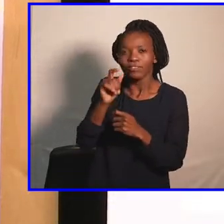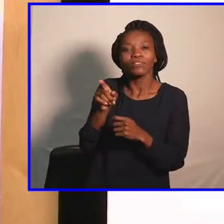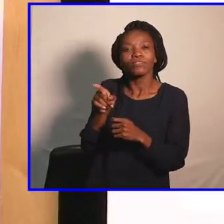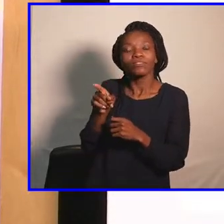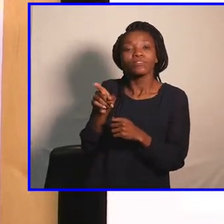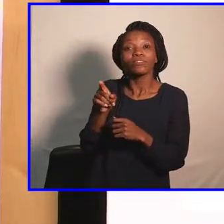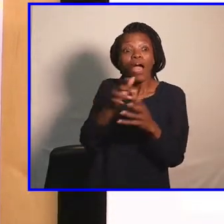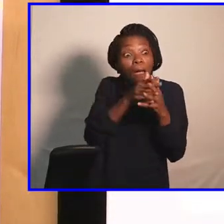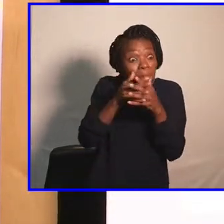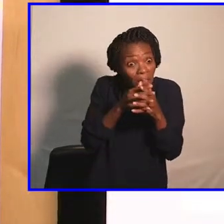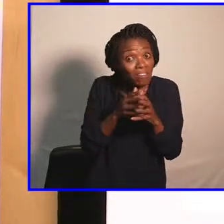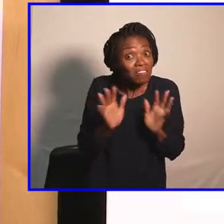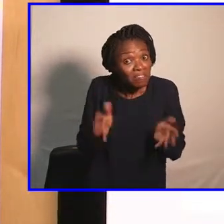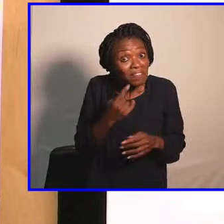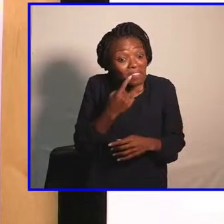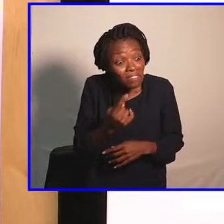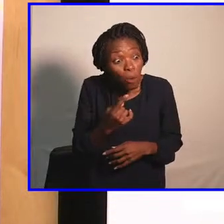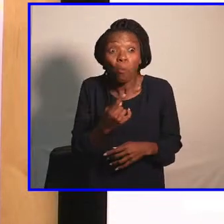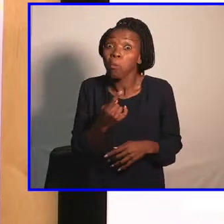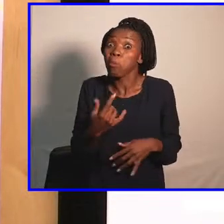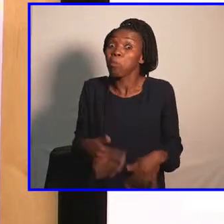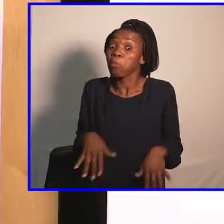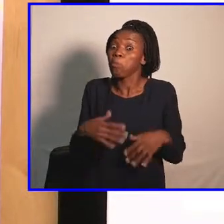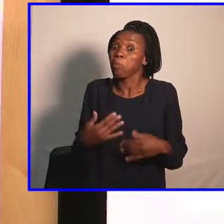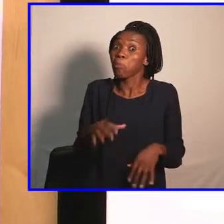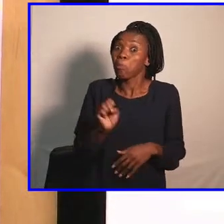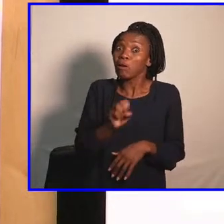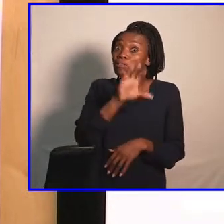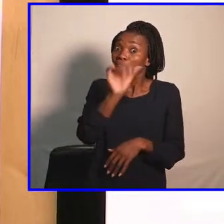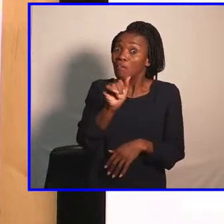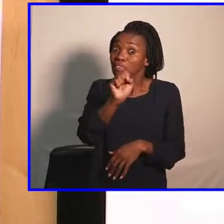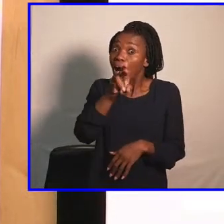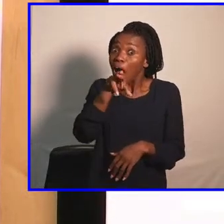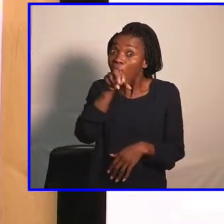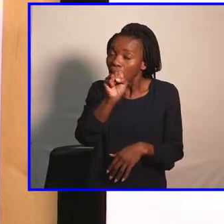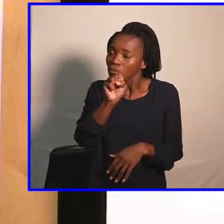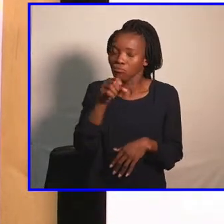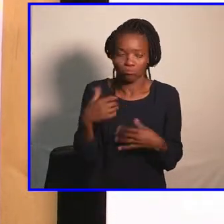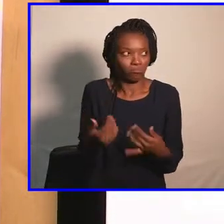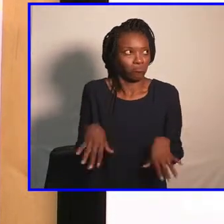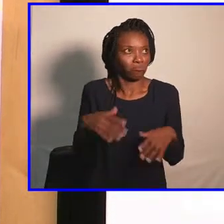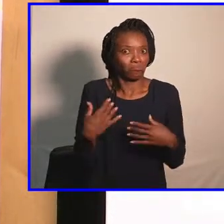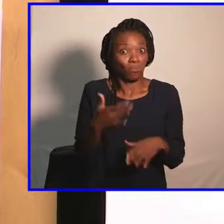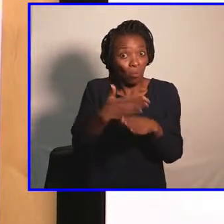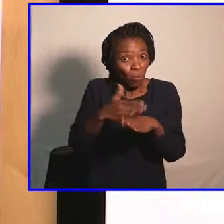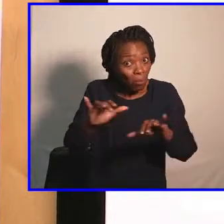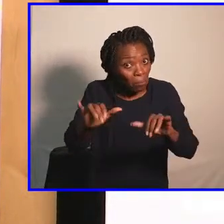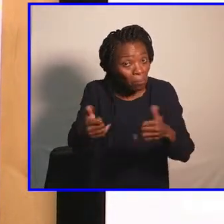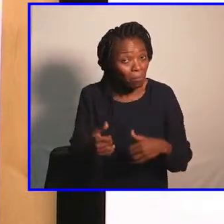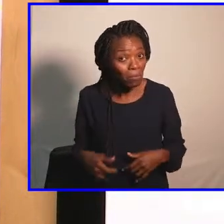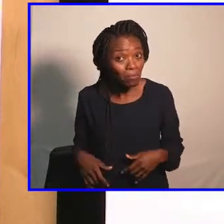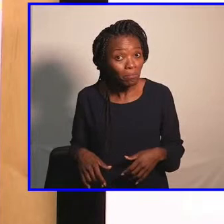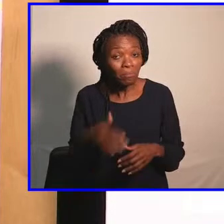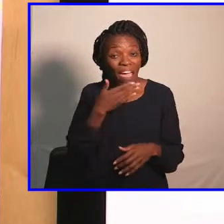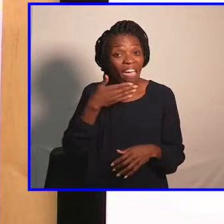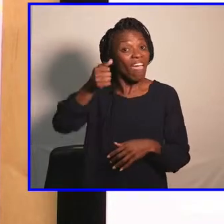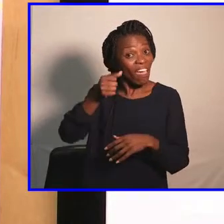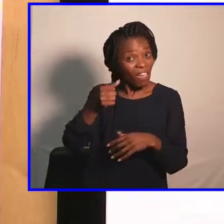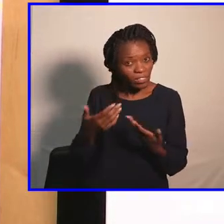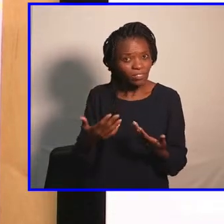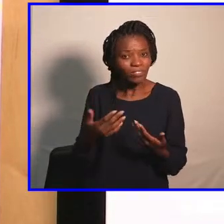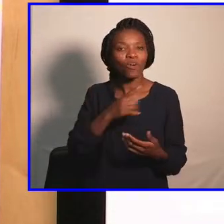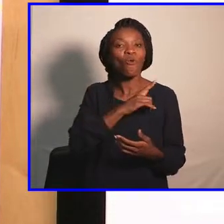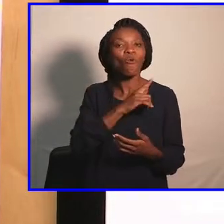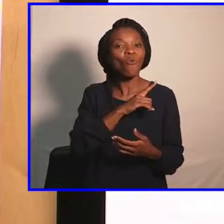than the Americans in the US, as they looked at the work that SARS did as it